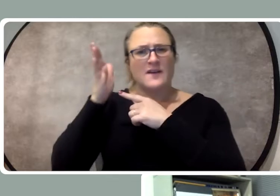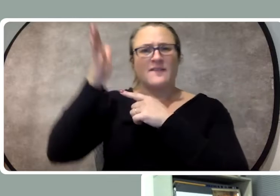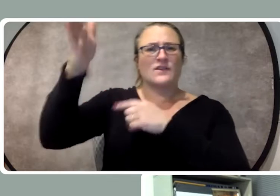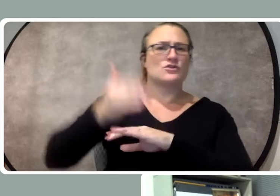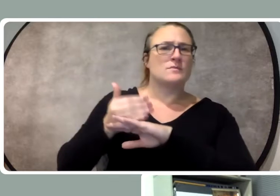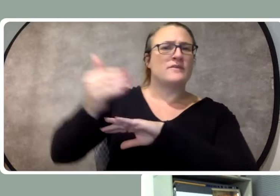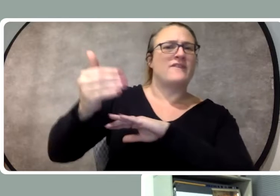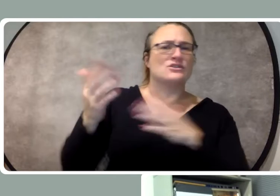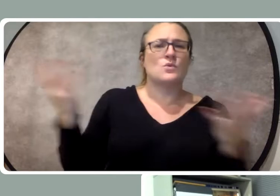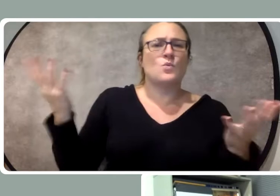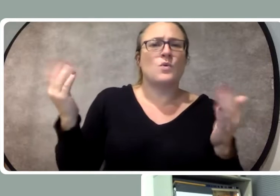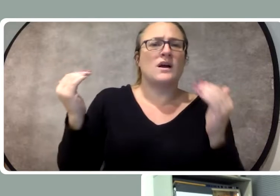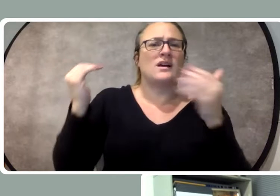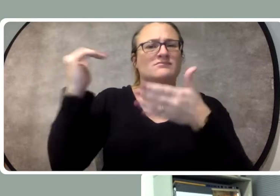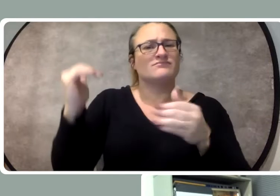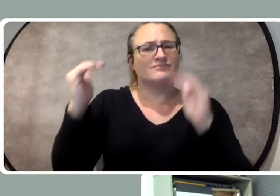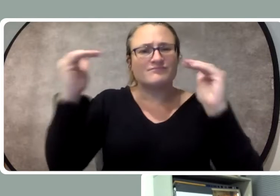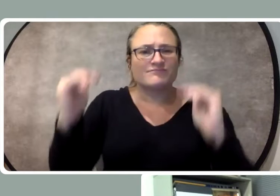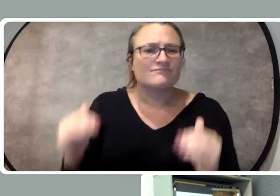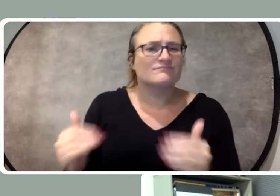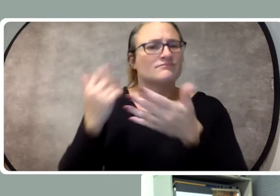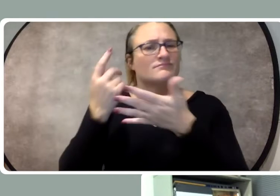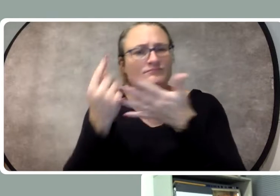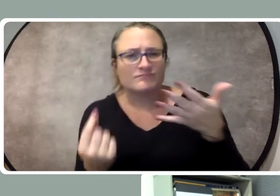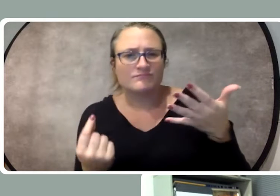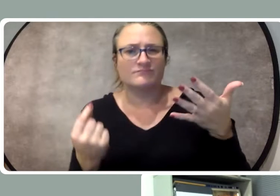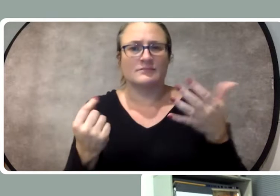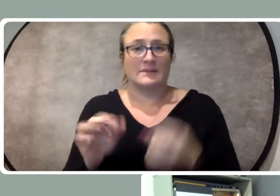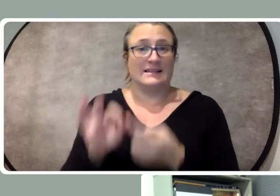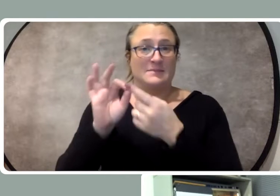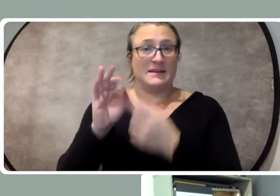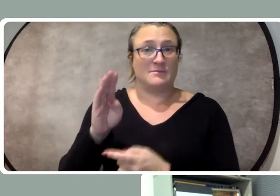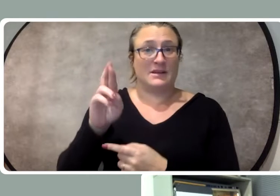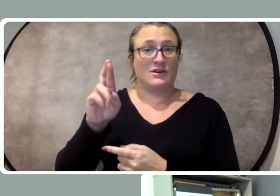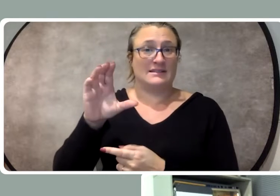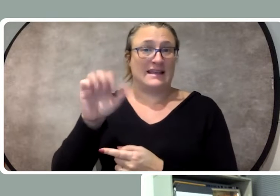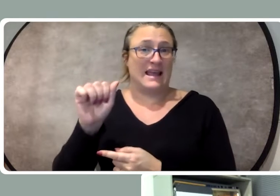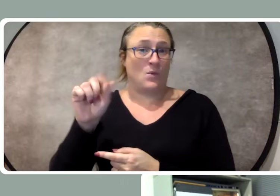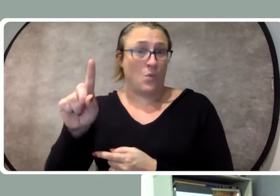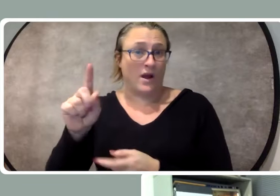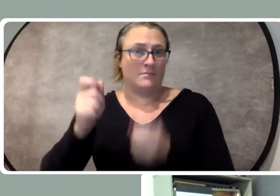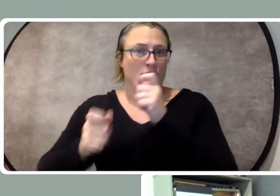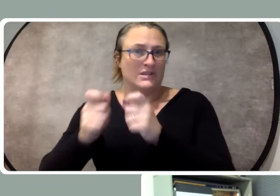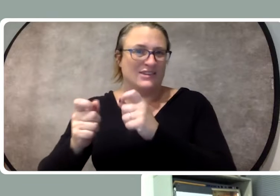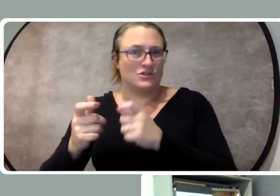prevention, especially if you have a BRCA1 mutation?